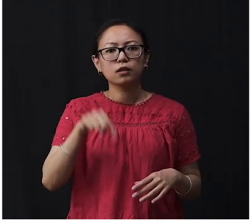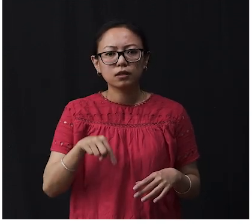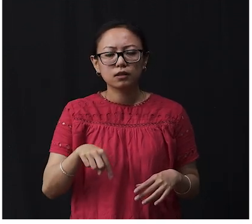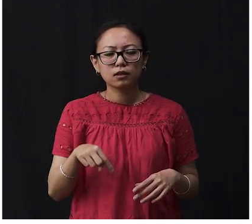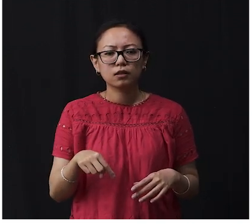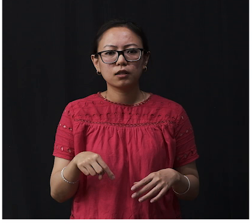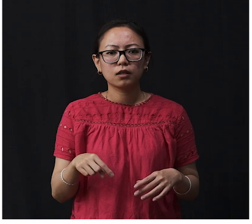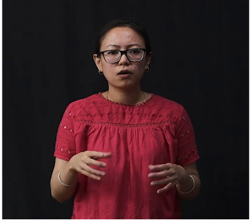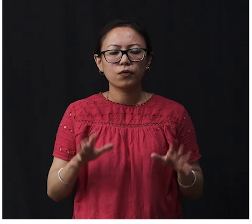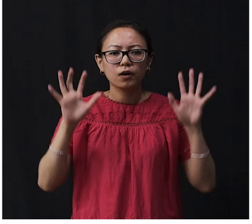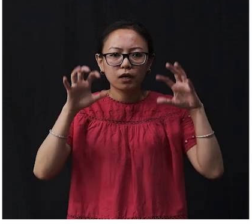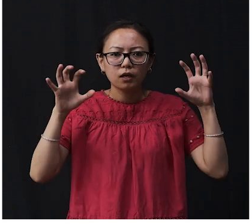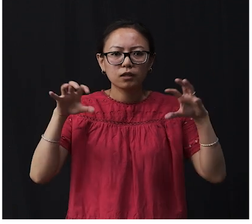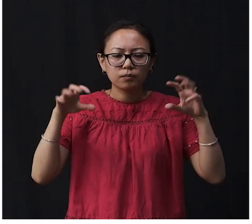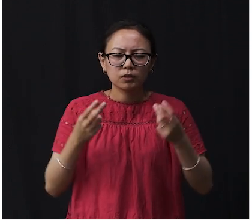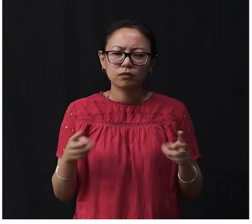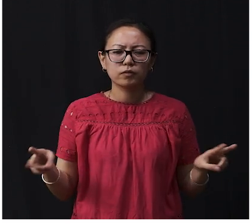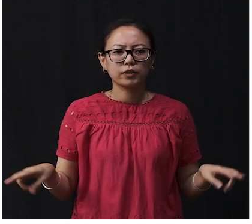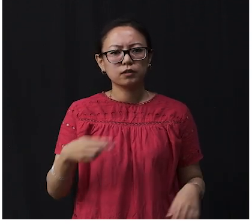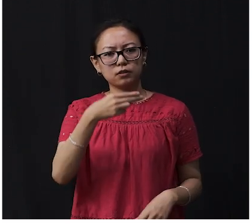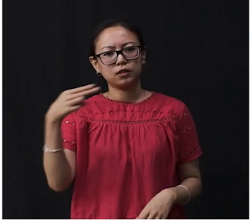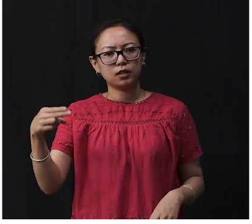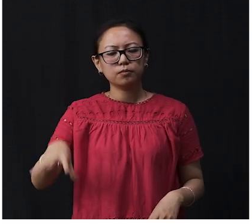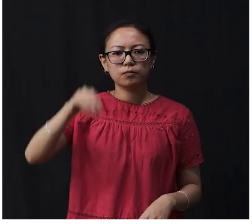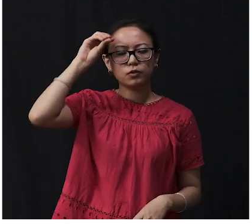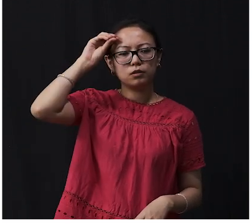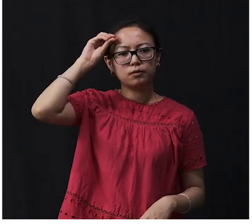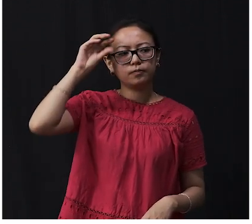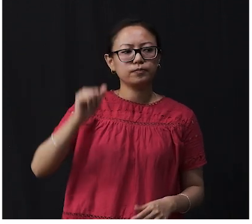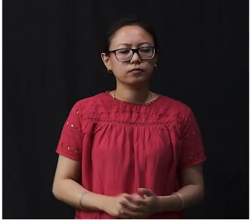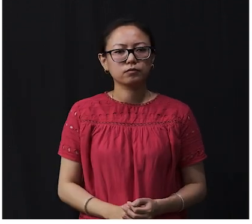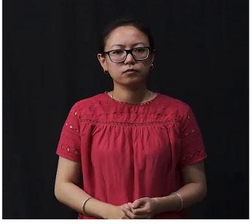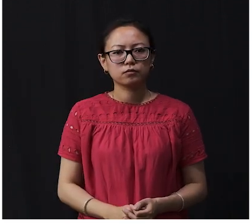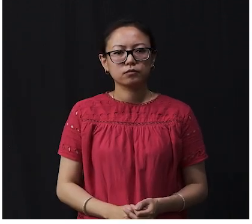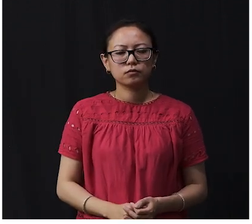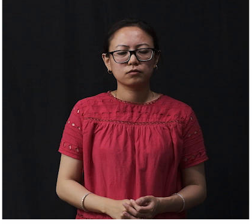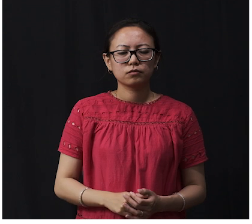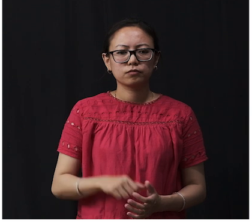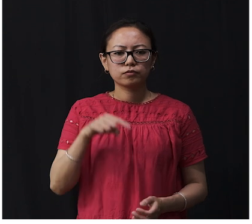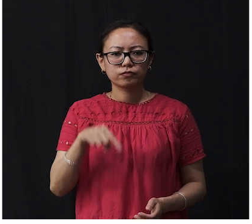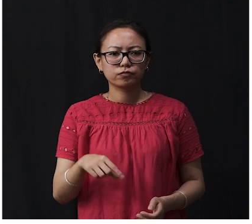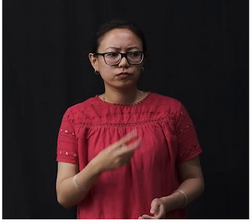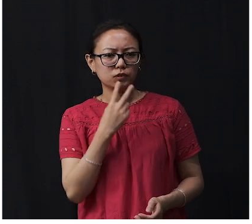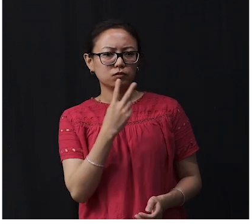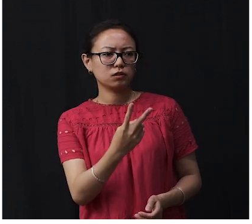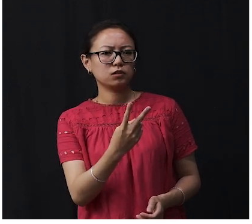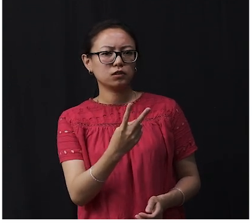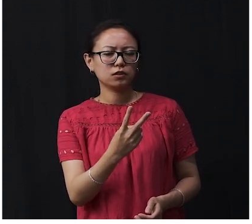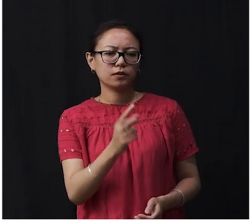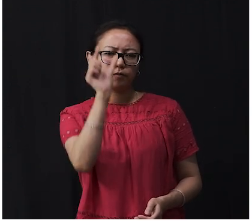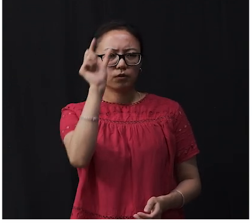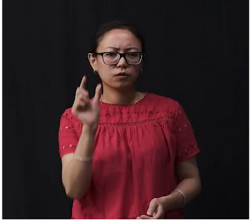the animals. These are the names of some of the animals I have listed down here. Shall we all go word by